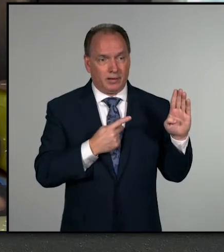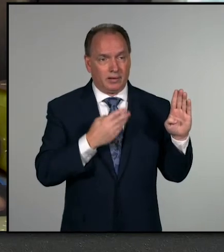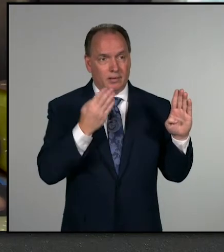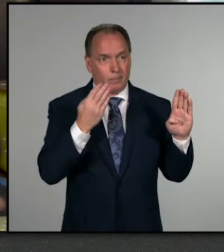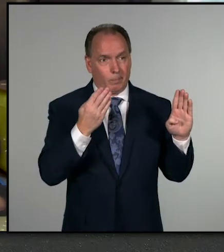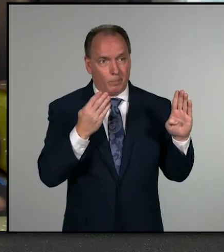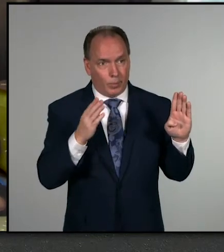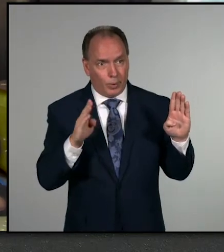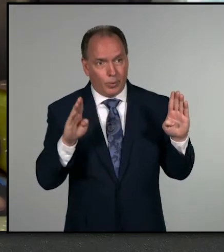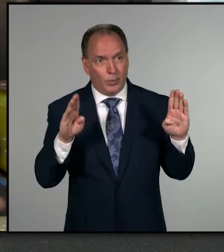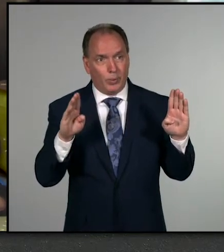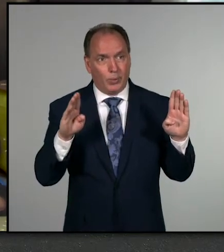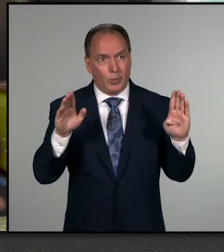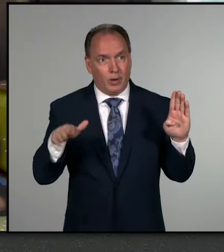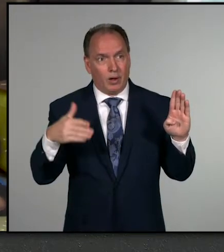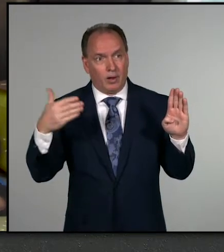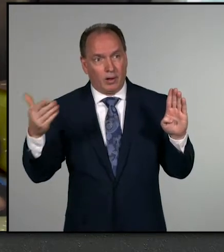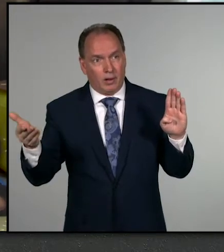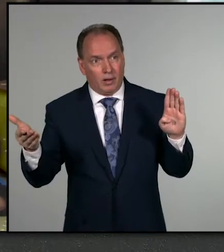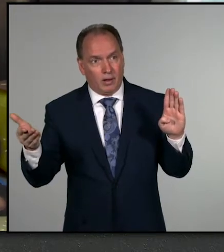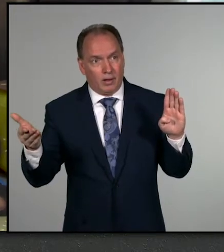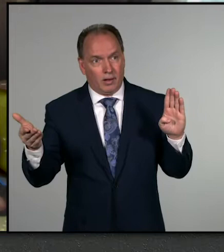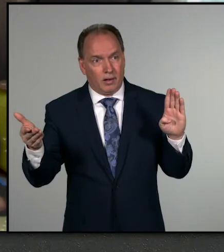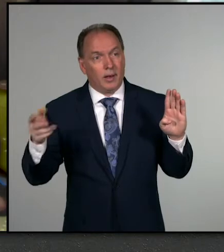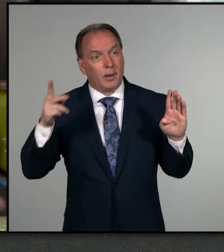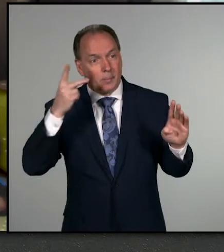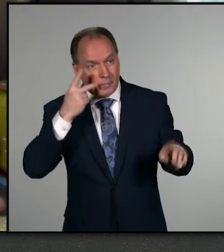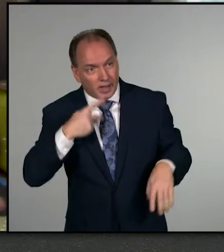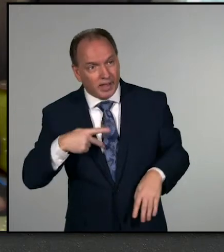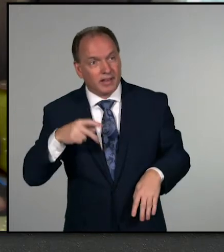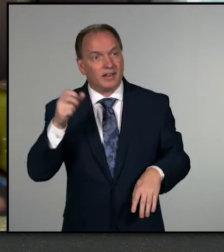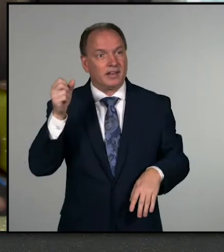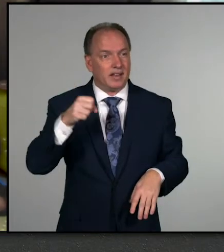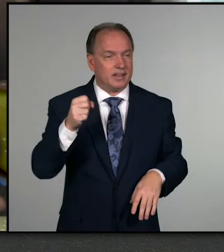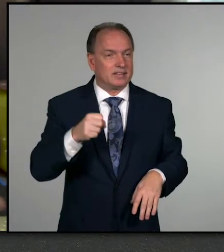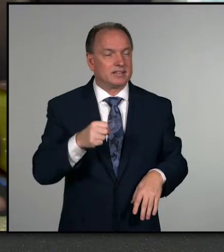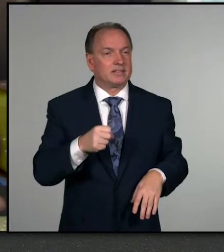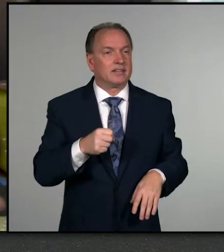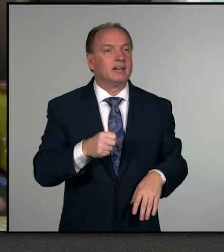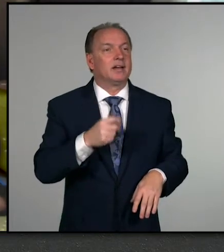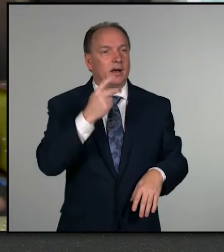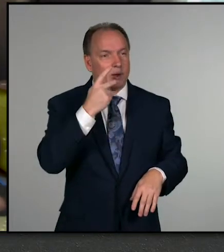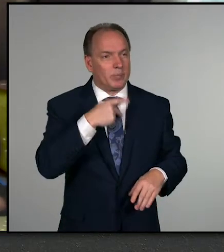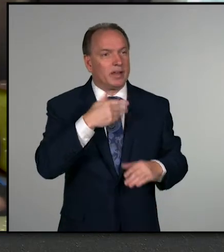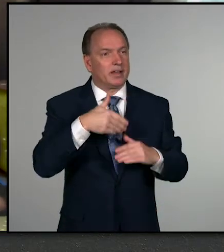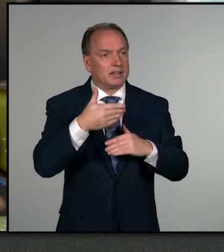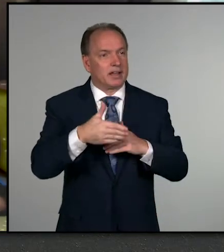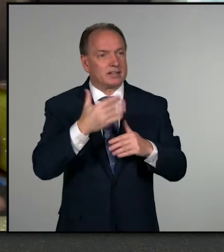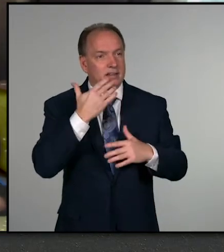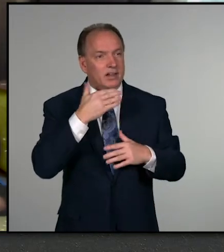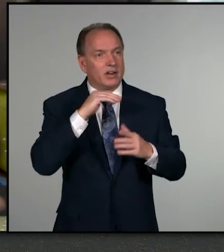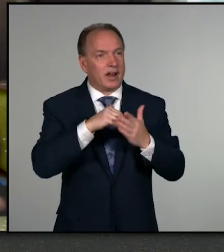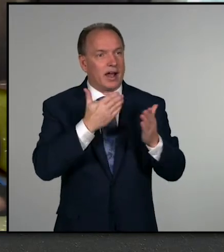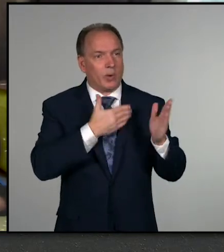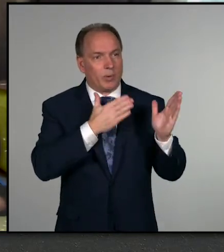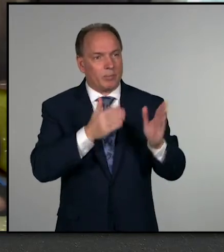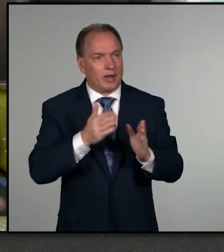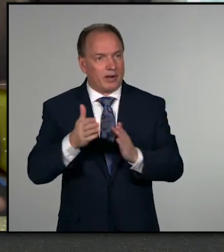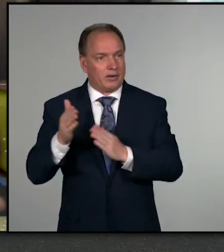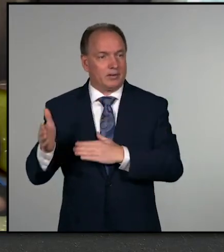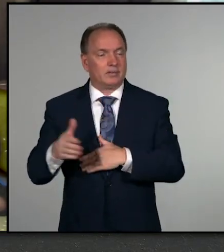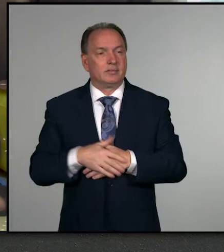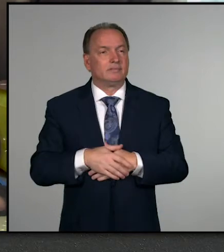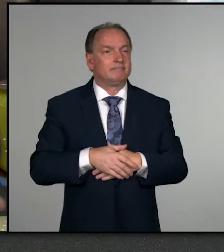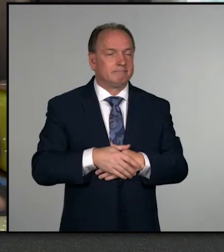Blue, pink, blue, pink. Yes, pink would be the next color in our